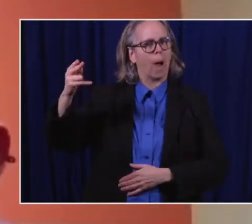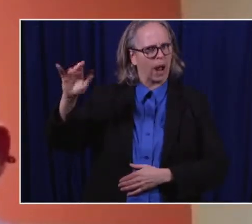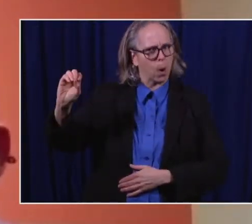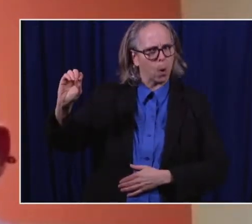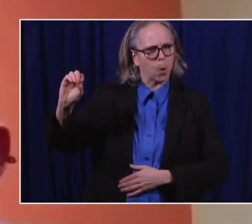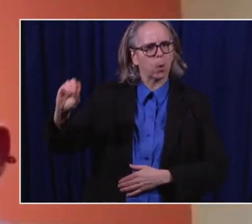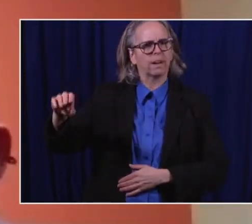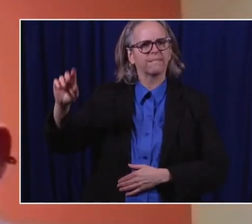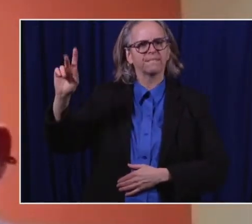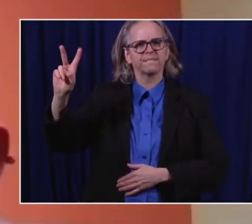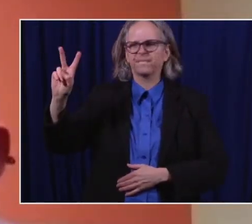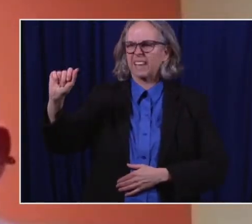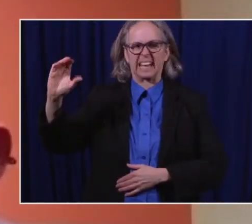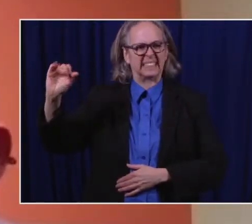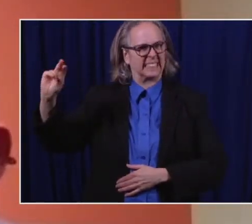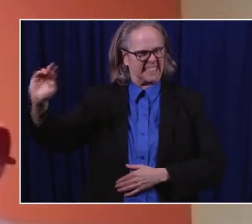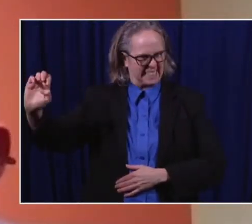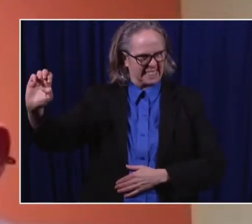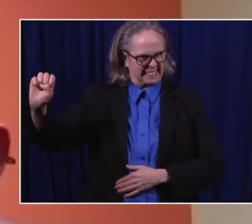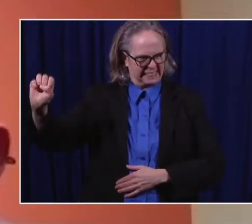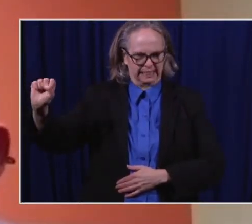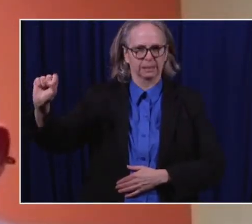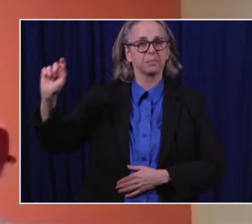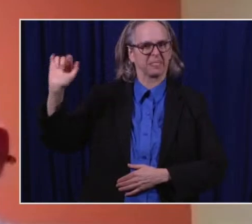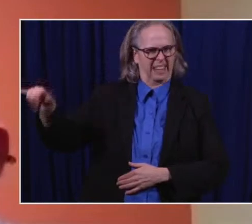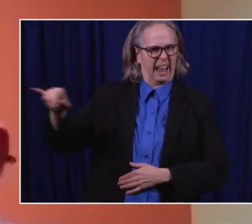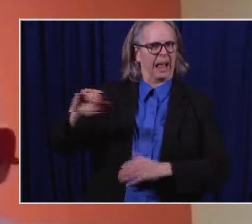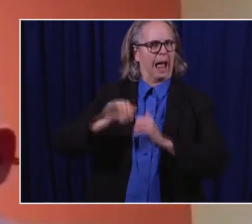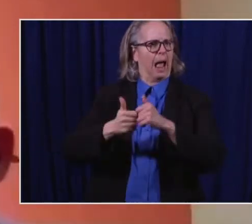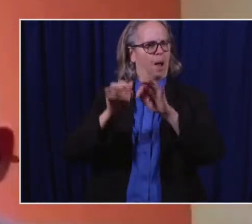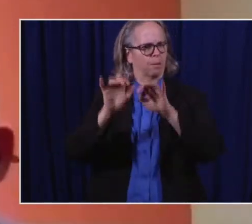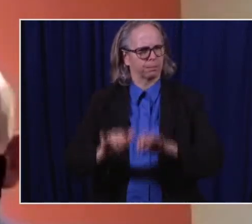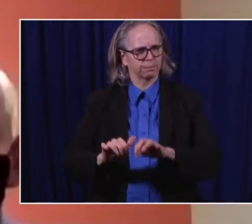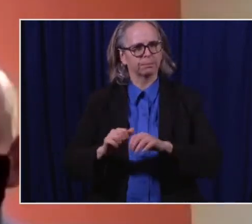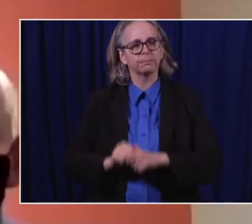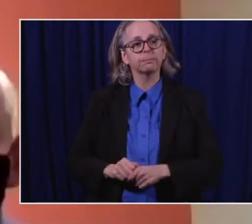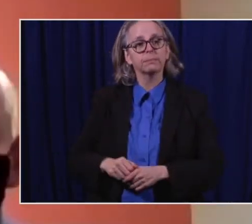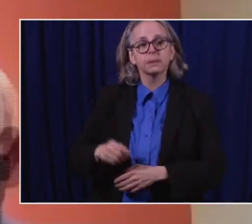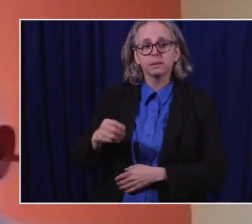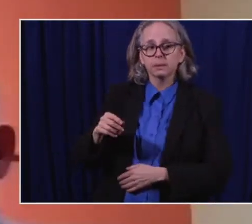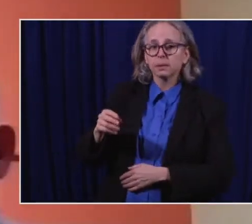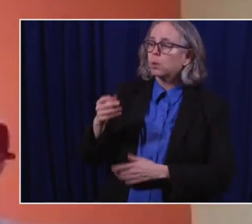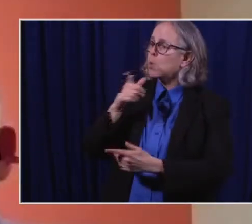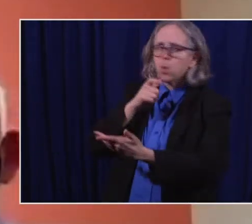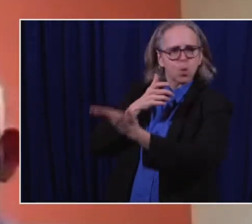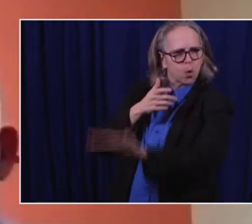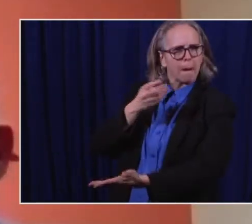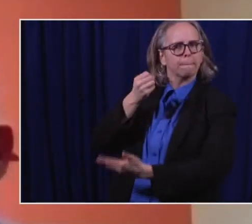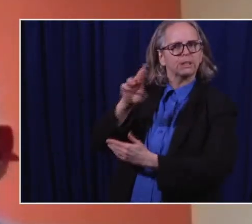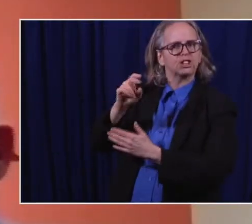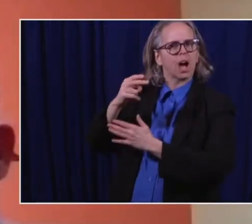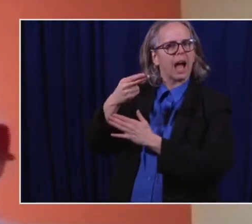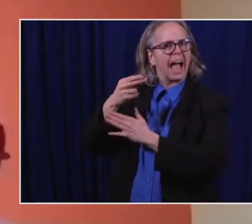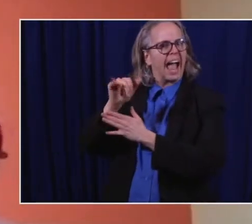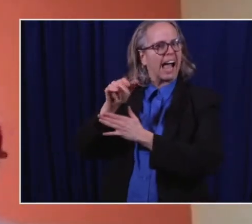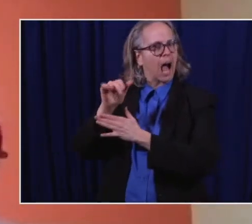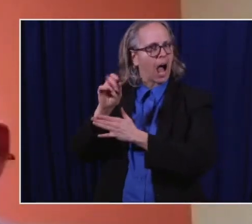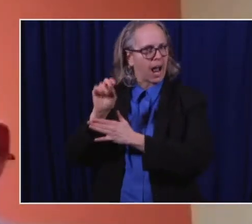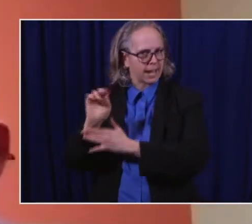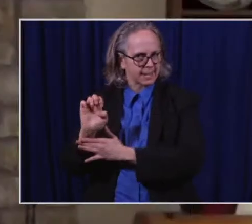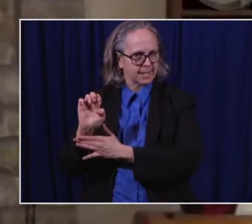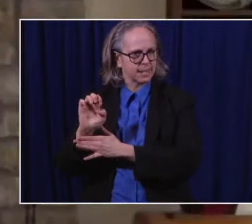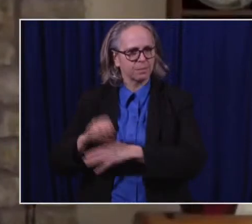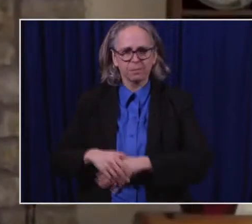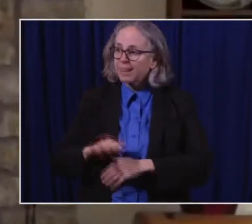Very, very good. Mr. Hahn, how are you doing? Governor, I'm doing just fine. I'm happy to be here. Well,